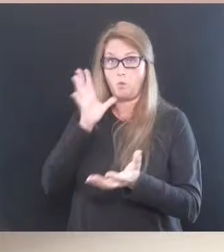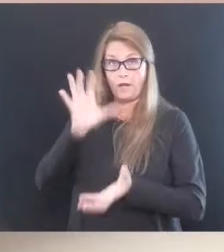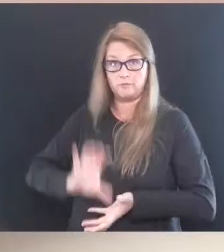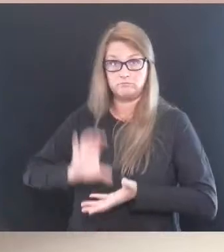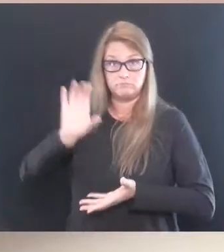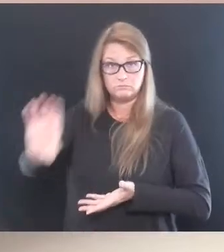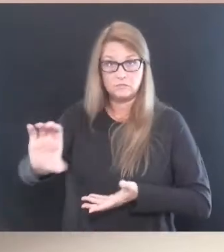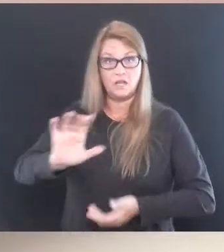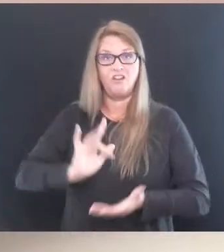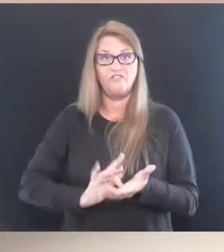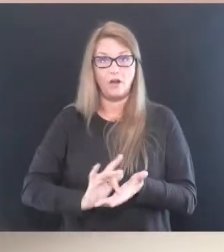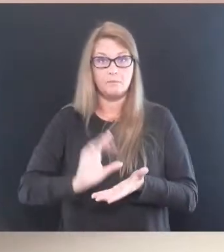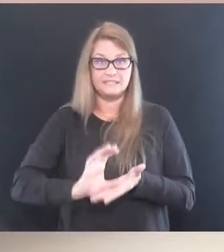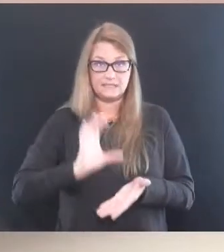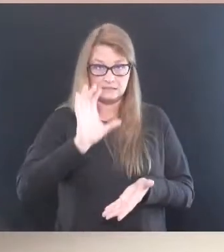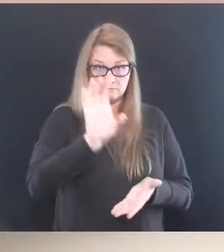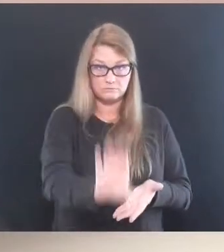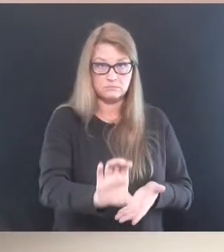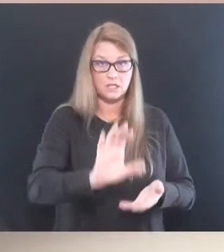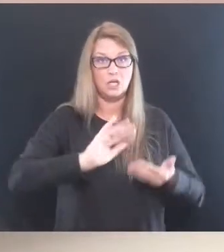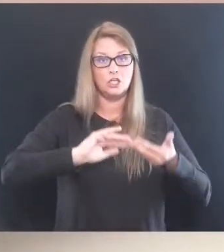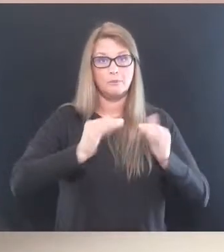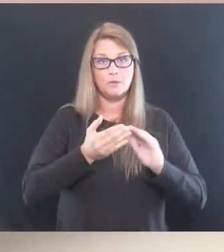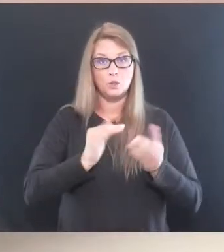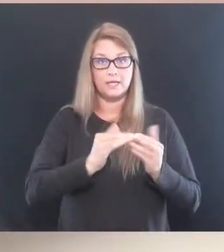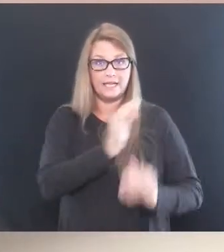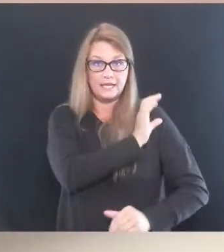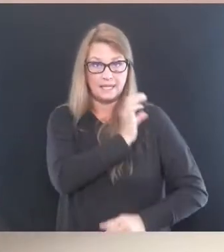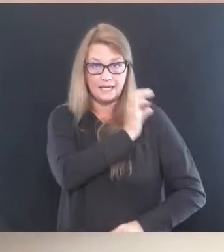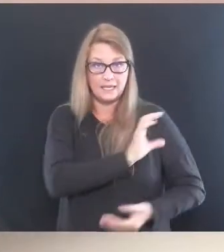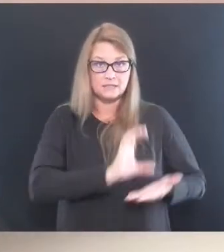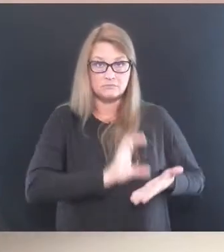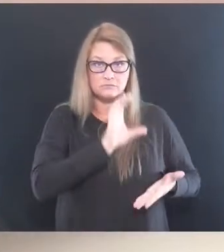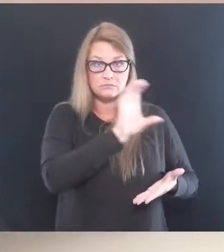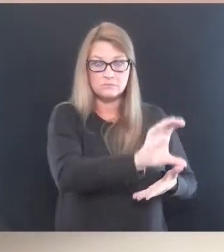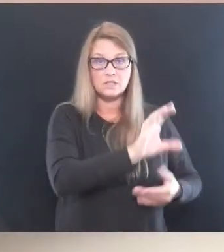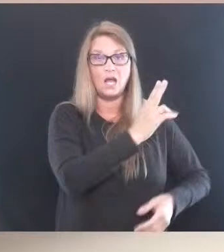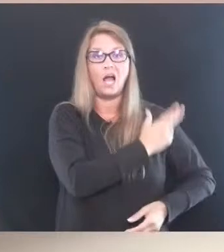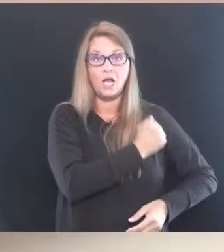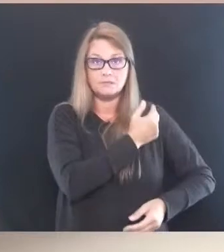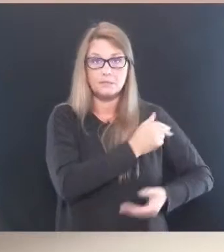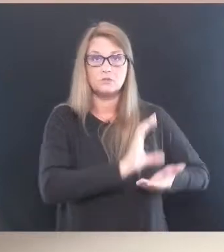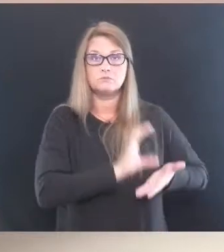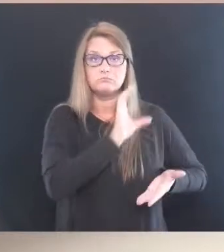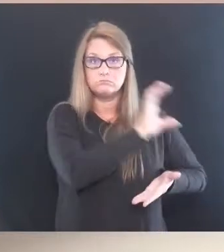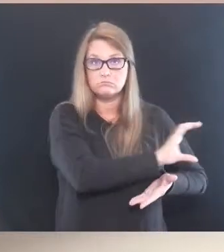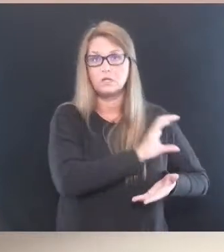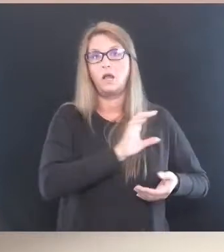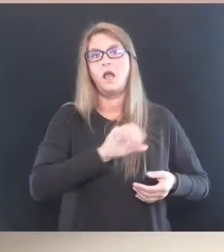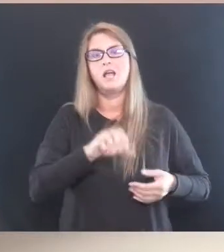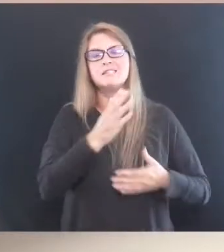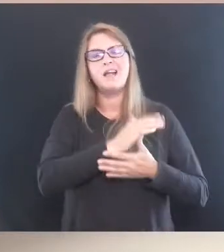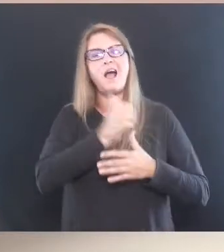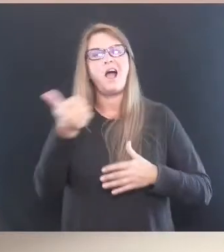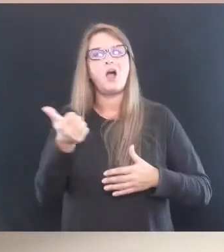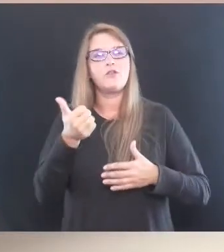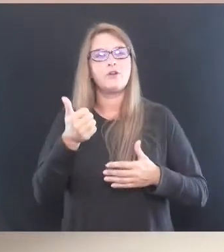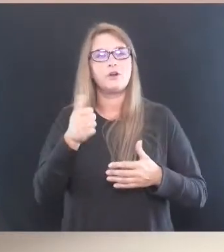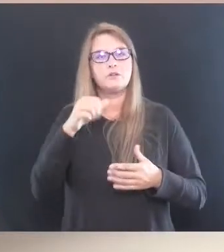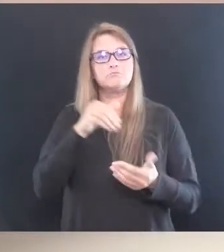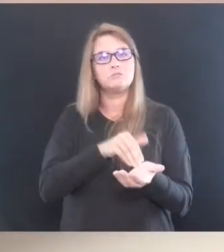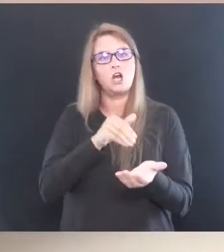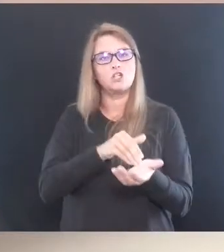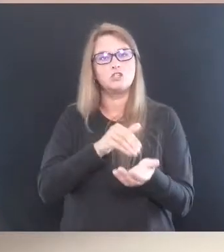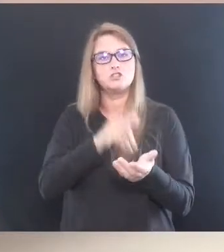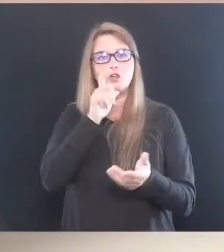they are available, community clinics, they are available, hospitals, they are available, and some of the primary care providers who have